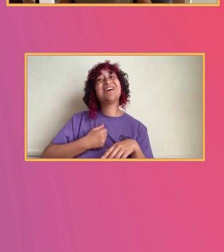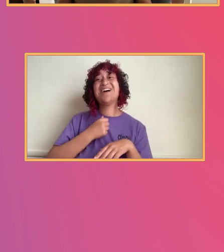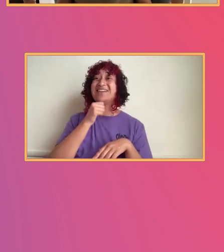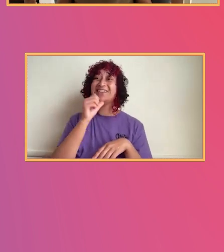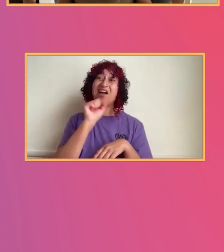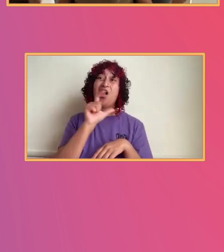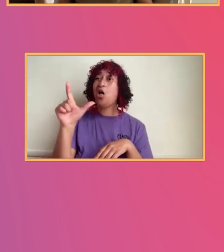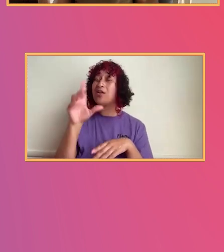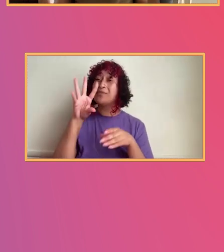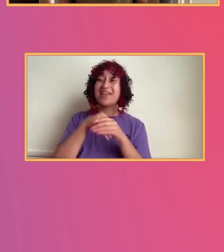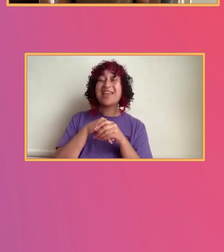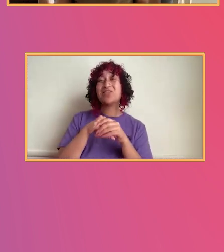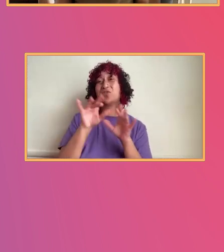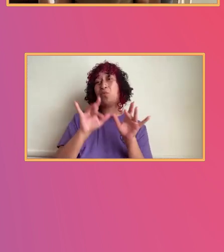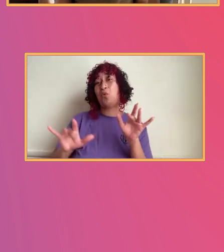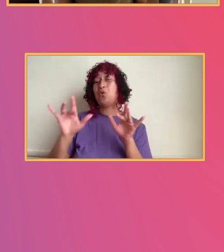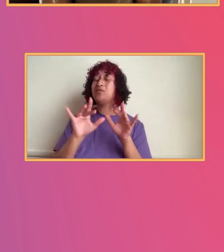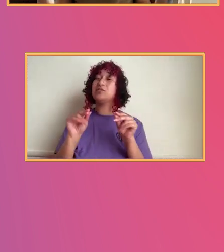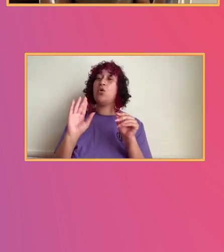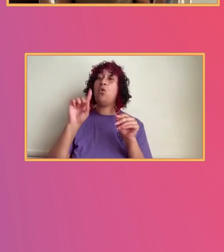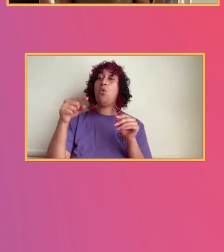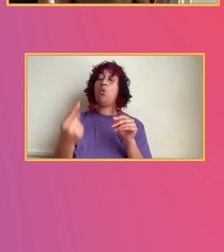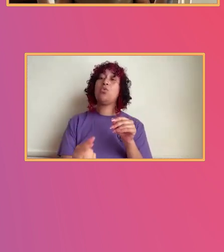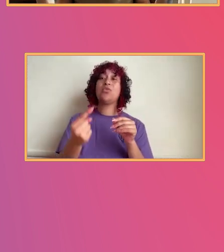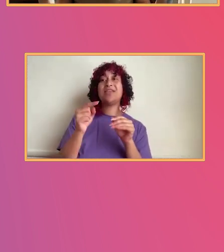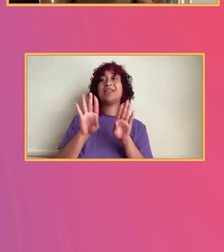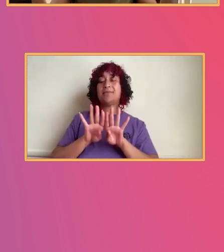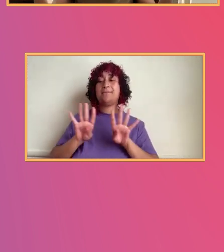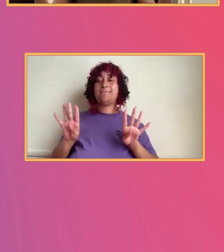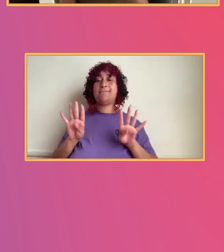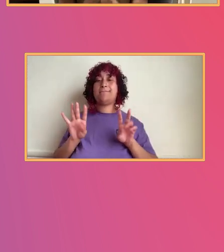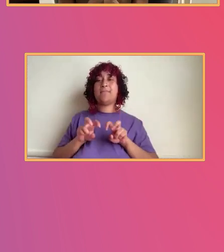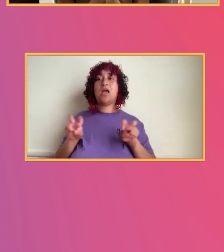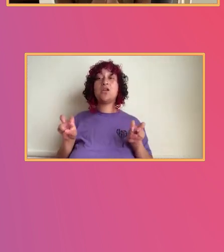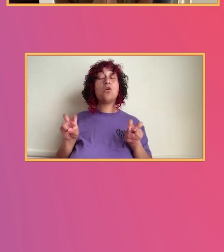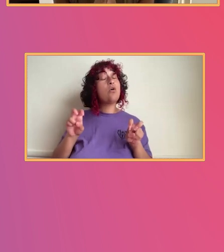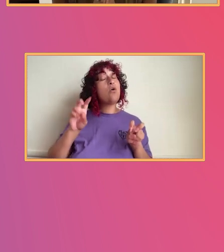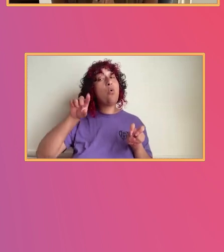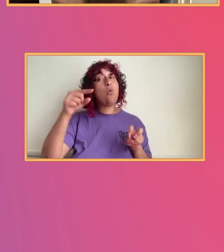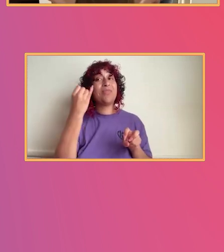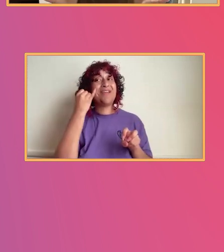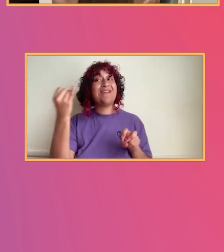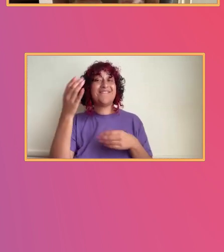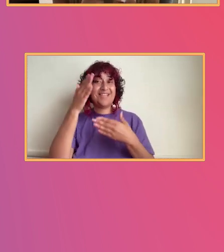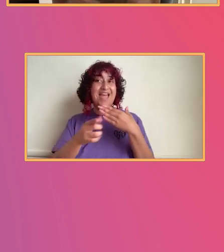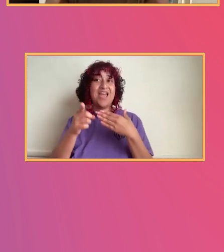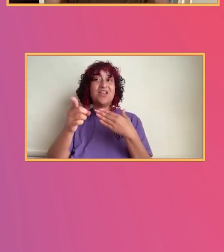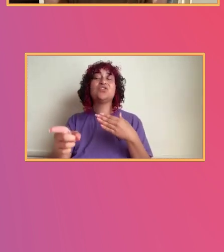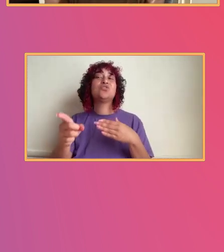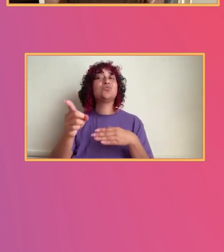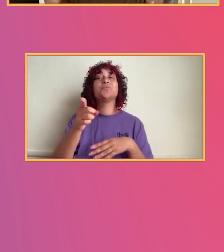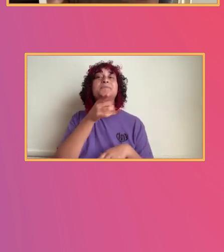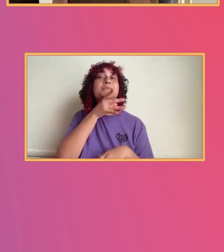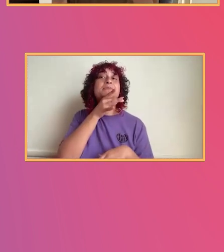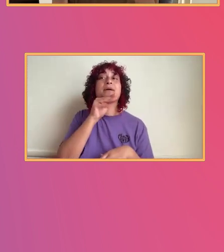be on the recording. Only our panelists are going to be on the recording, unless at the end you open up your mic, come